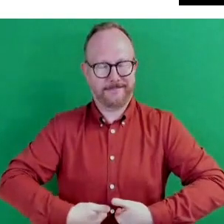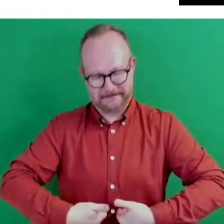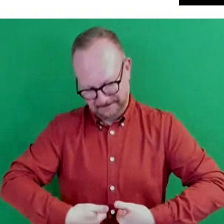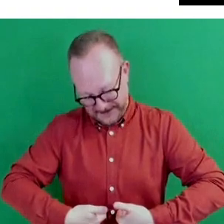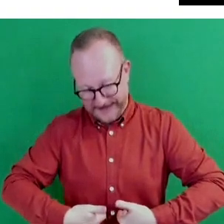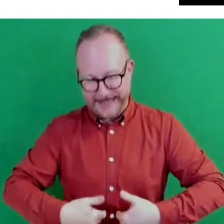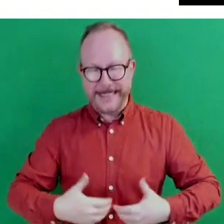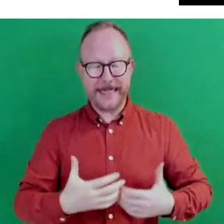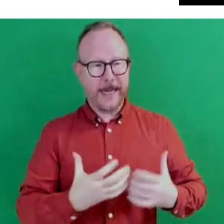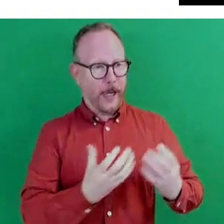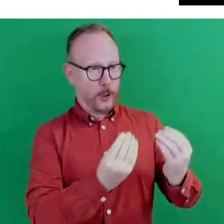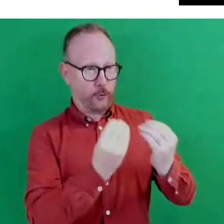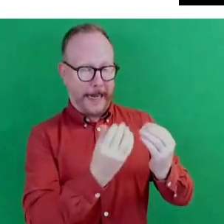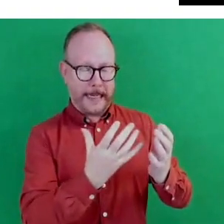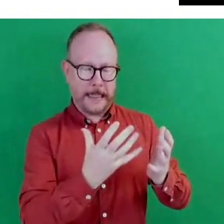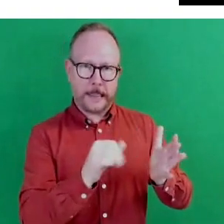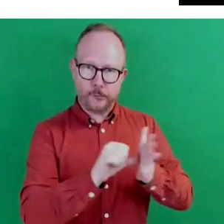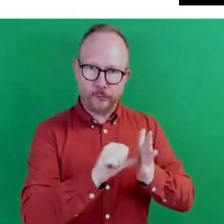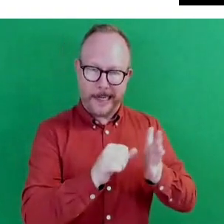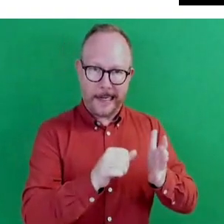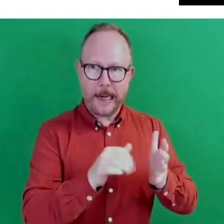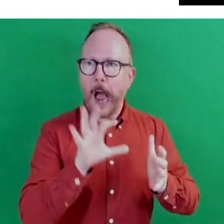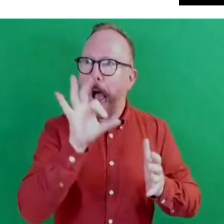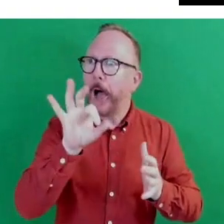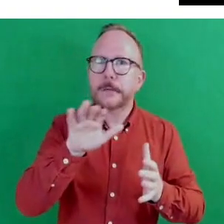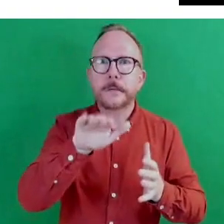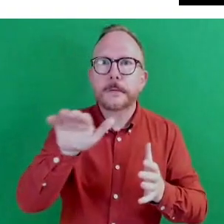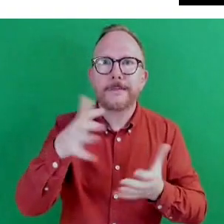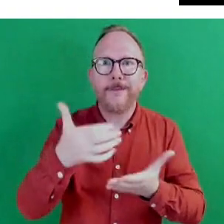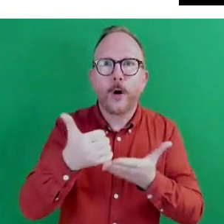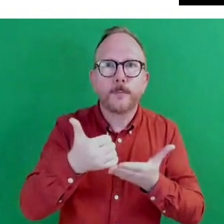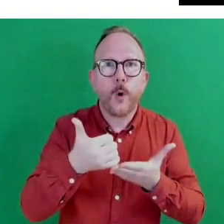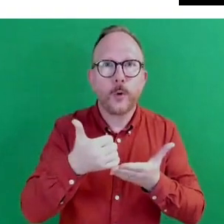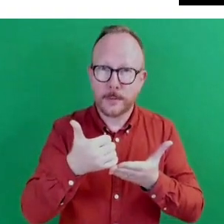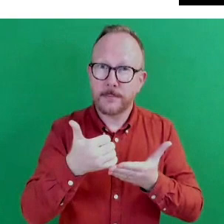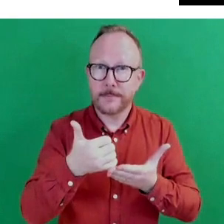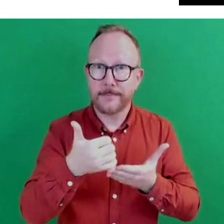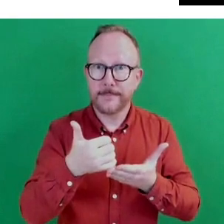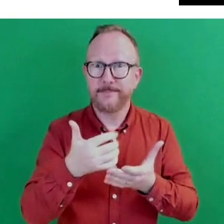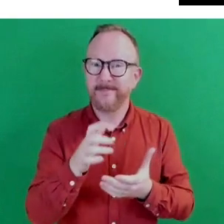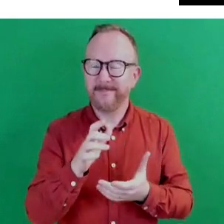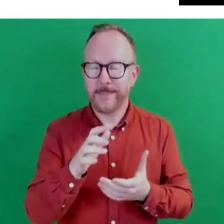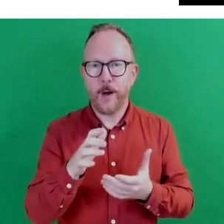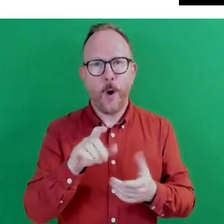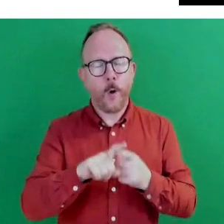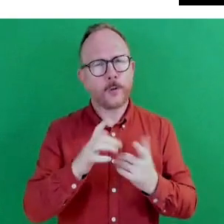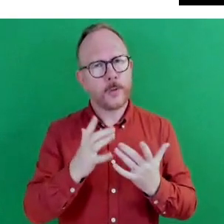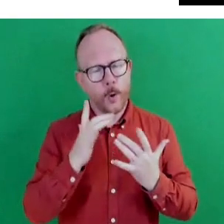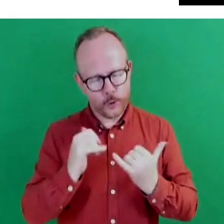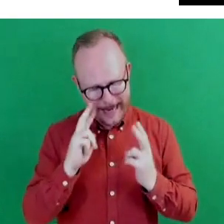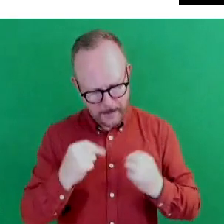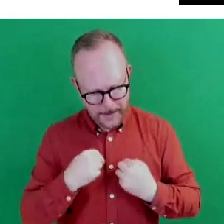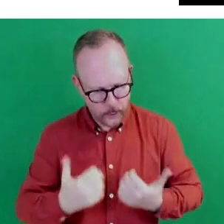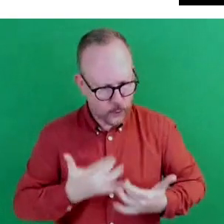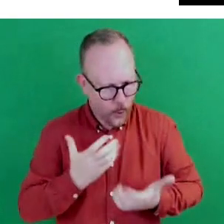tricky, lean on those people around you for support. And I guess just really kind of keeping an eye on yourself as well, making sure you're looking